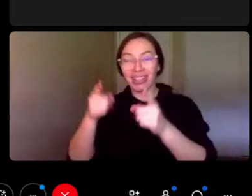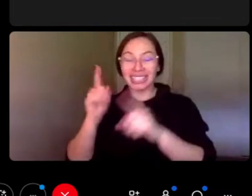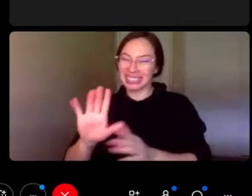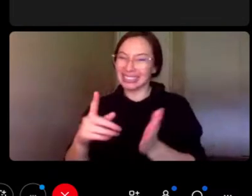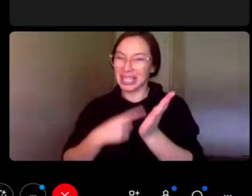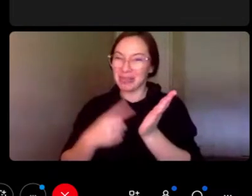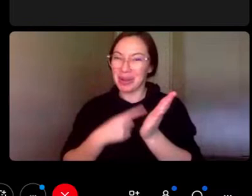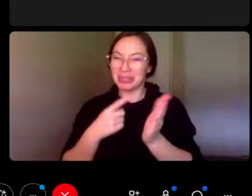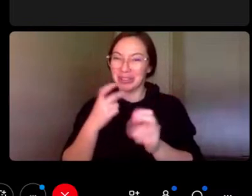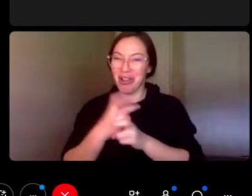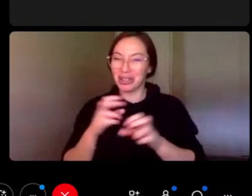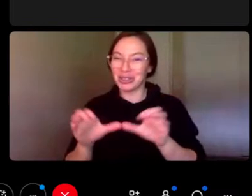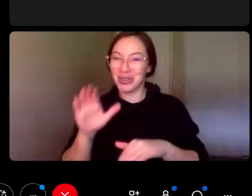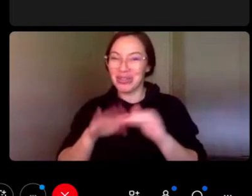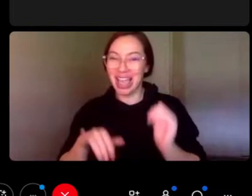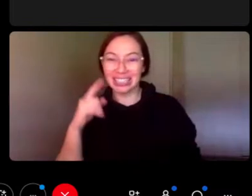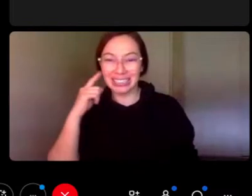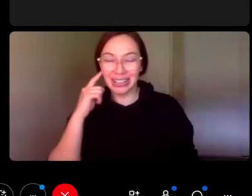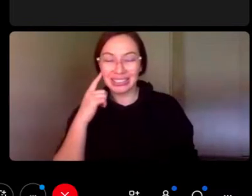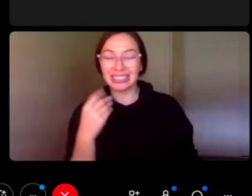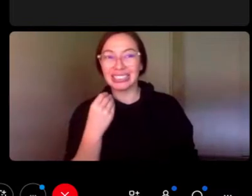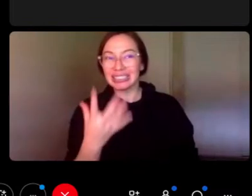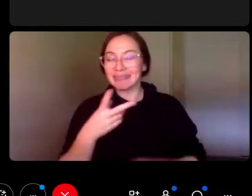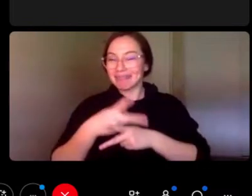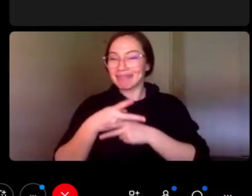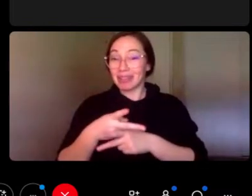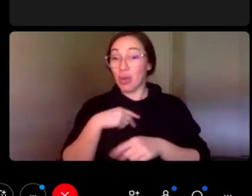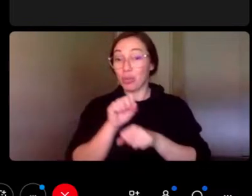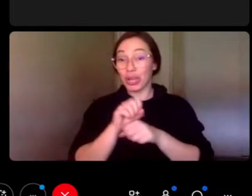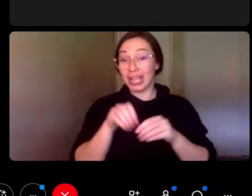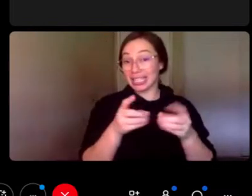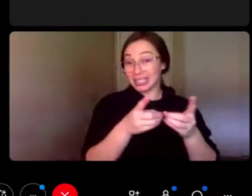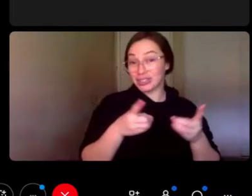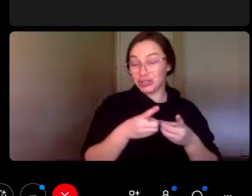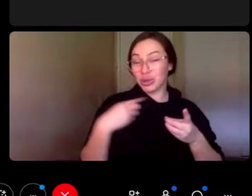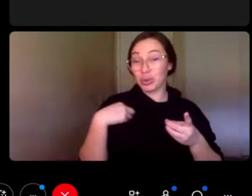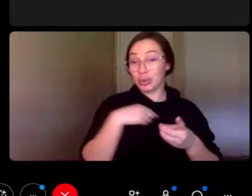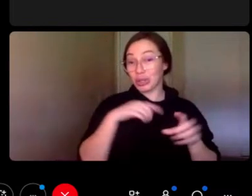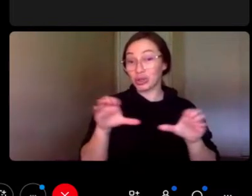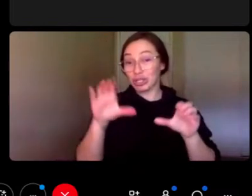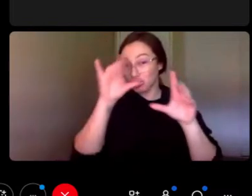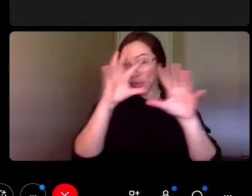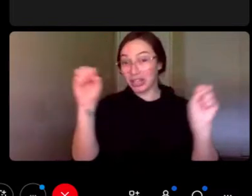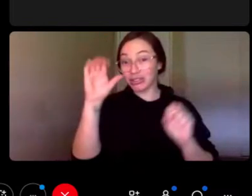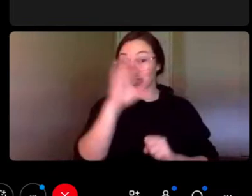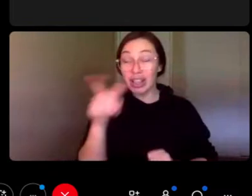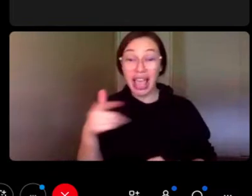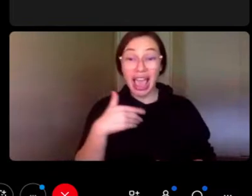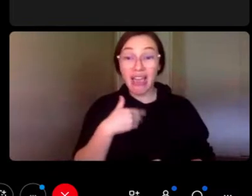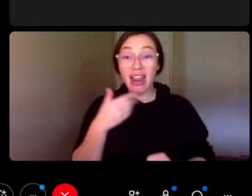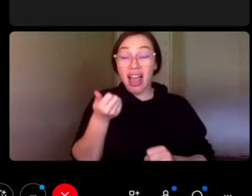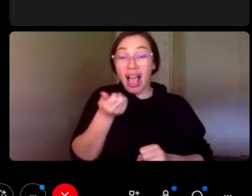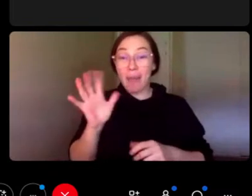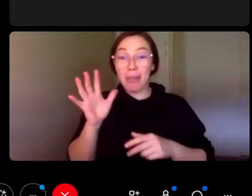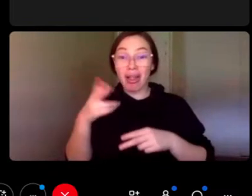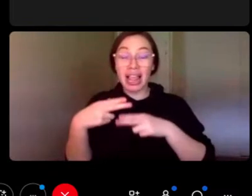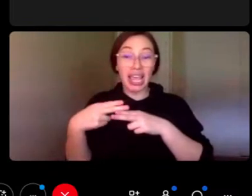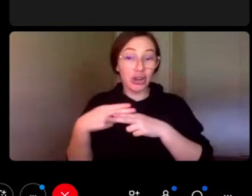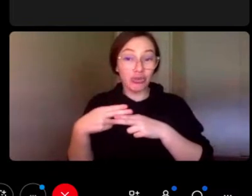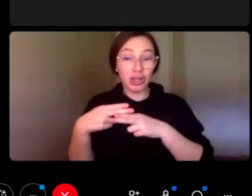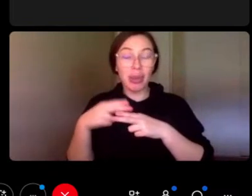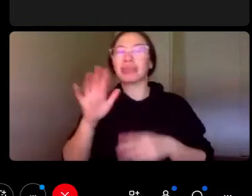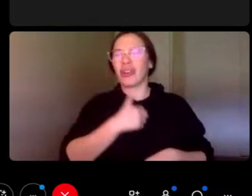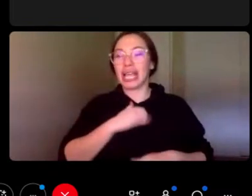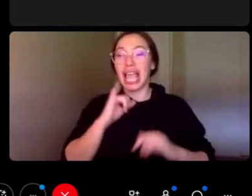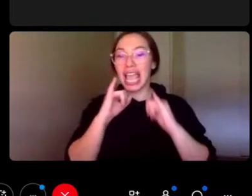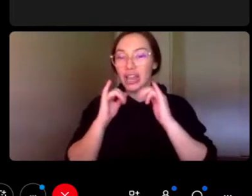to do than it sounds. I'm working in a district now. We're actually doing a superintendent search where they've had a couple of interims. And the principals have said